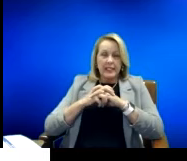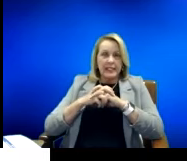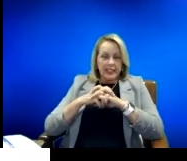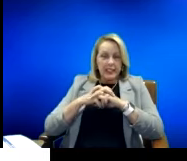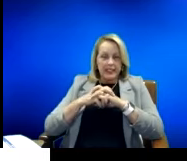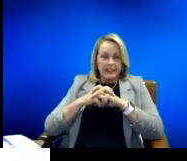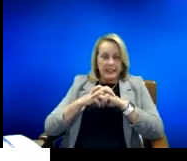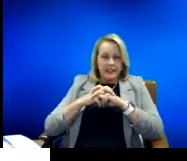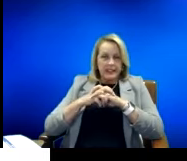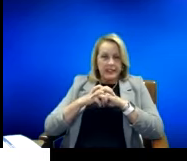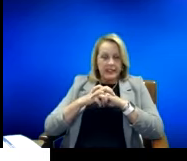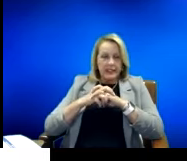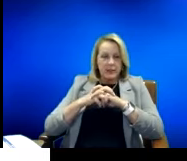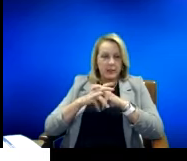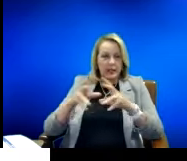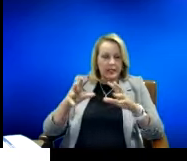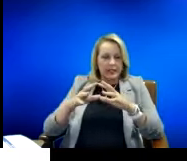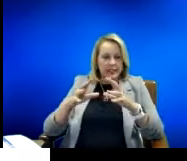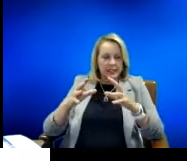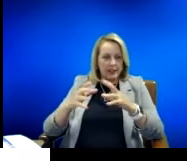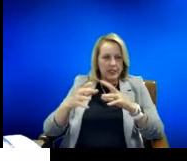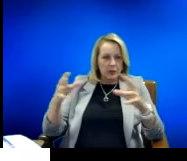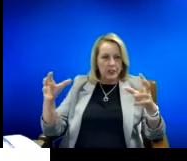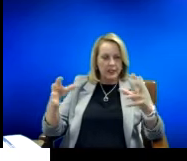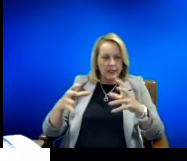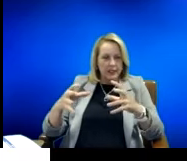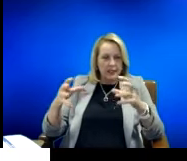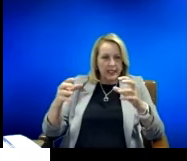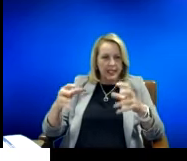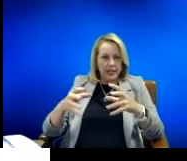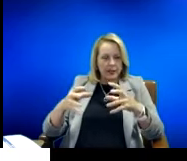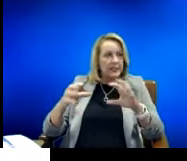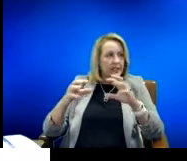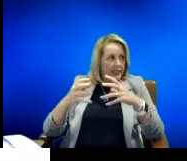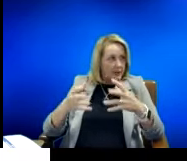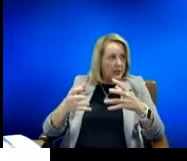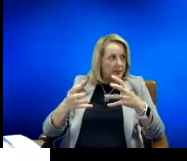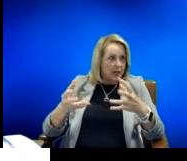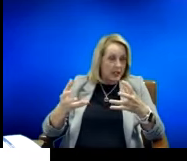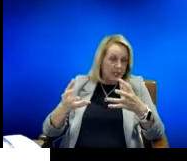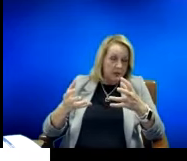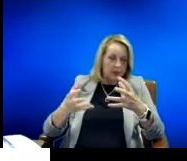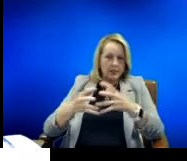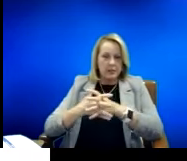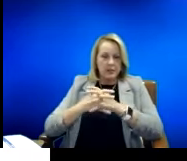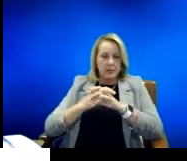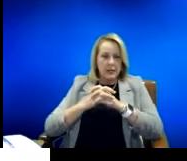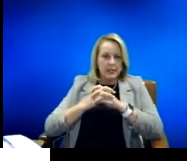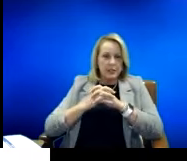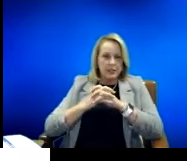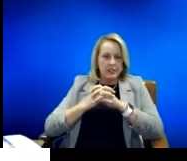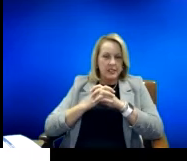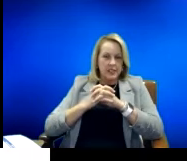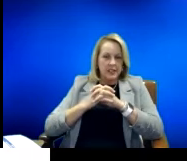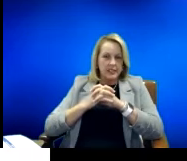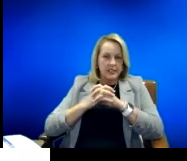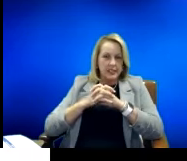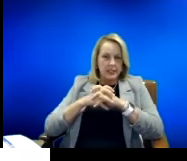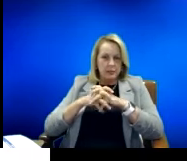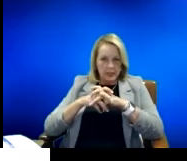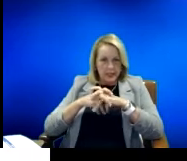Yes, they can. Like I say, we're going to look at that aggregate limit of all contributions and make sure it's